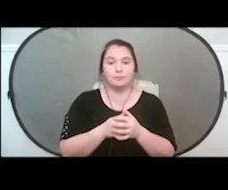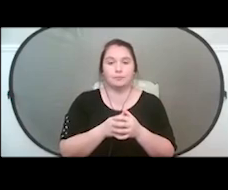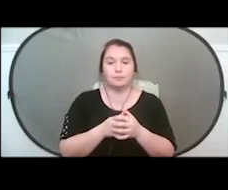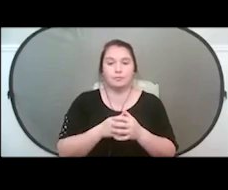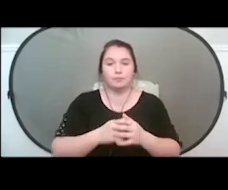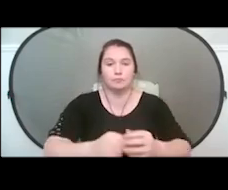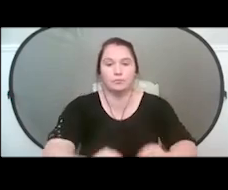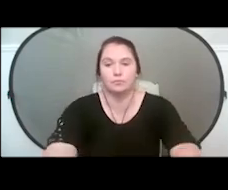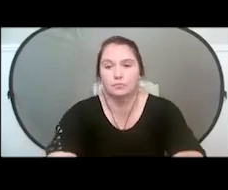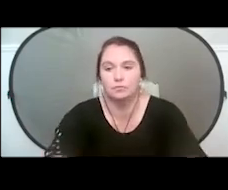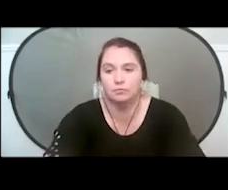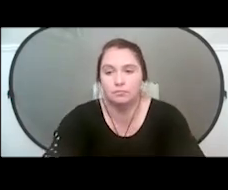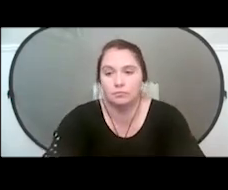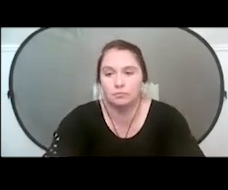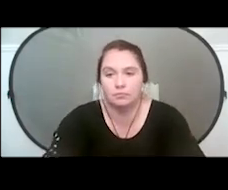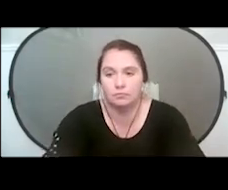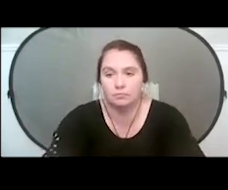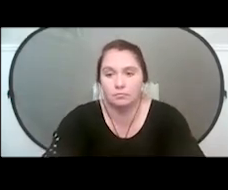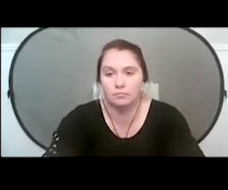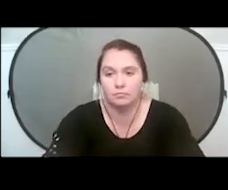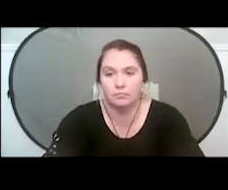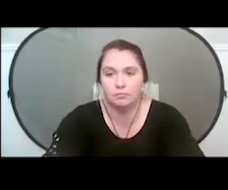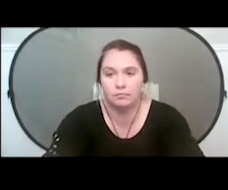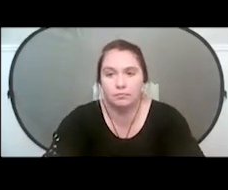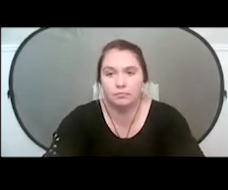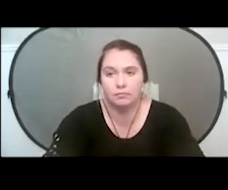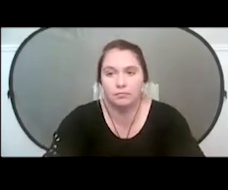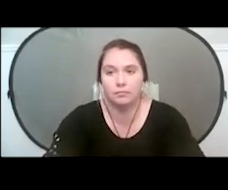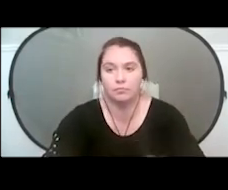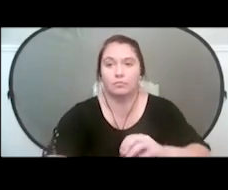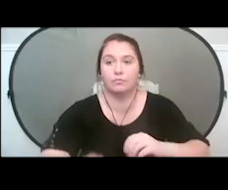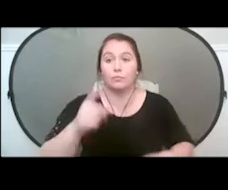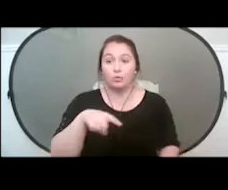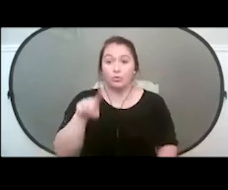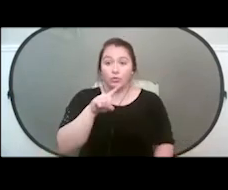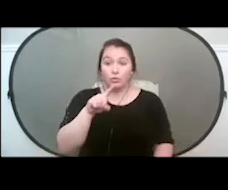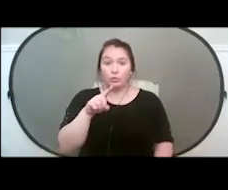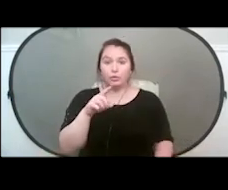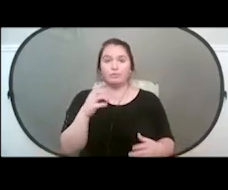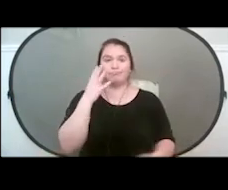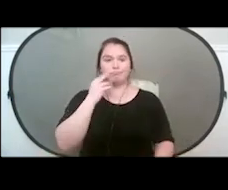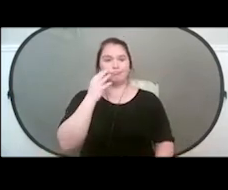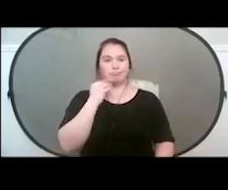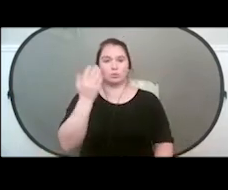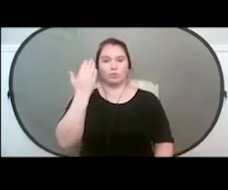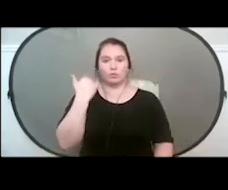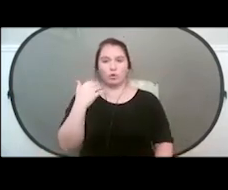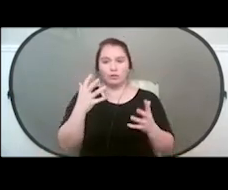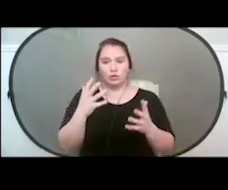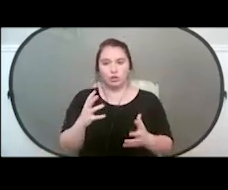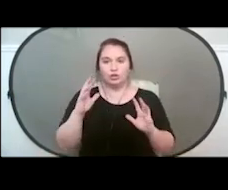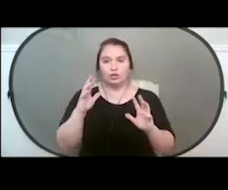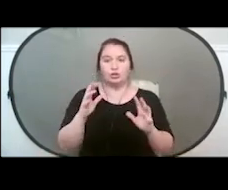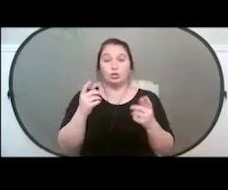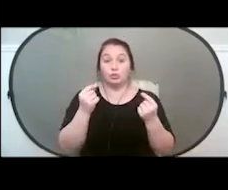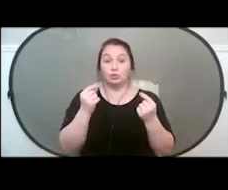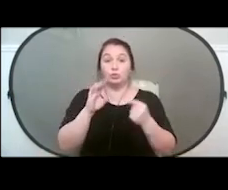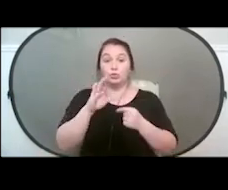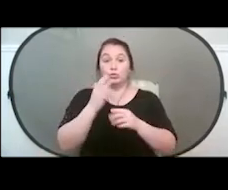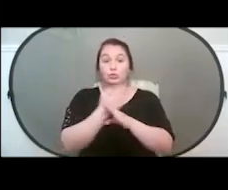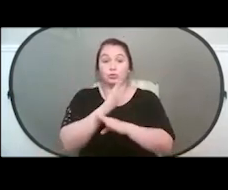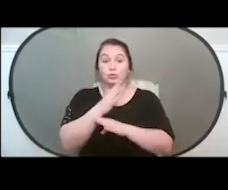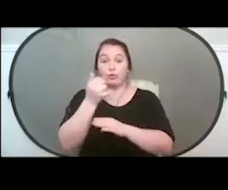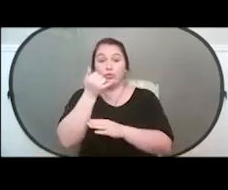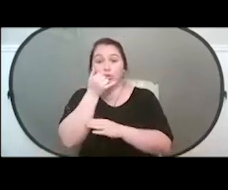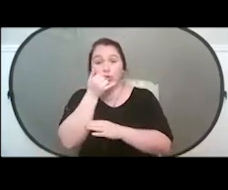So I think you all have participated before in the polling process. So you're going to either use your phone to